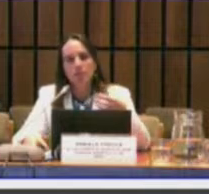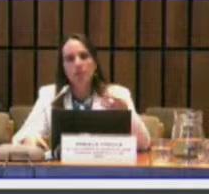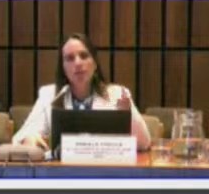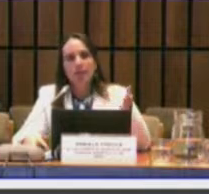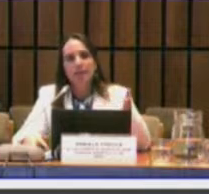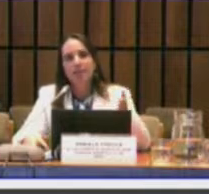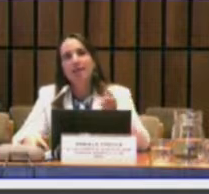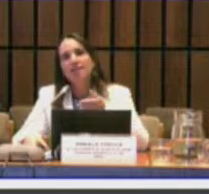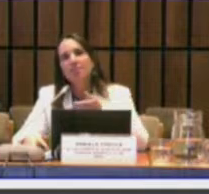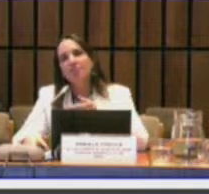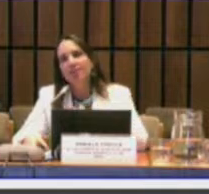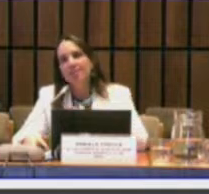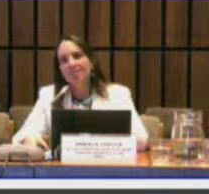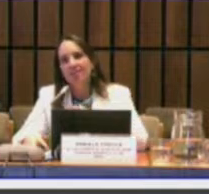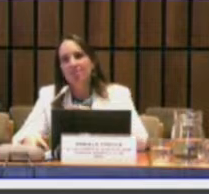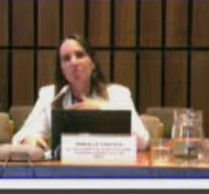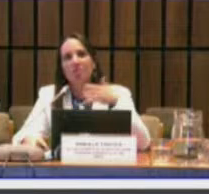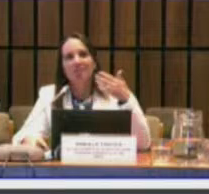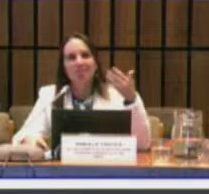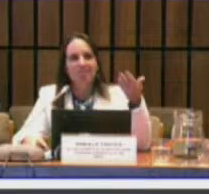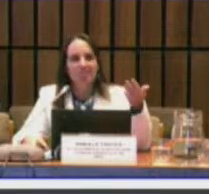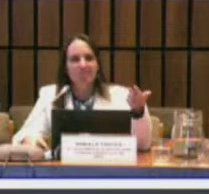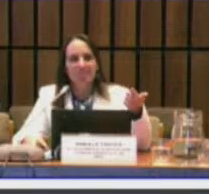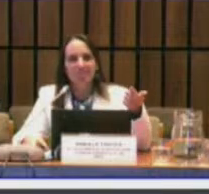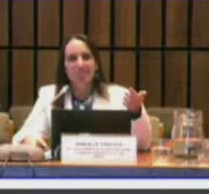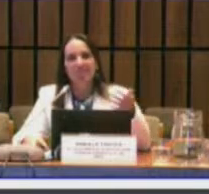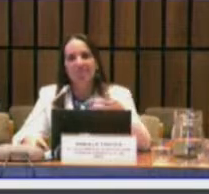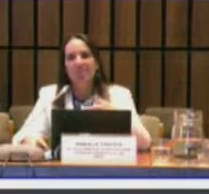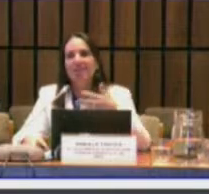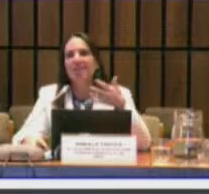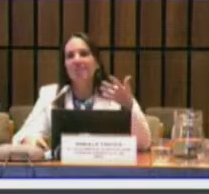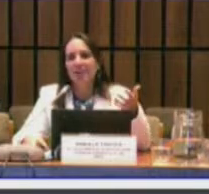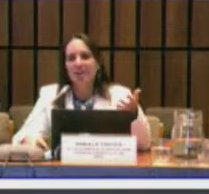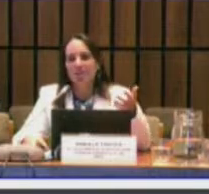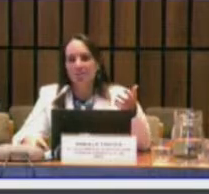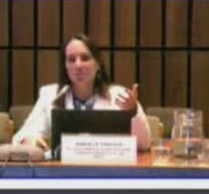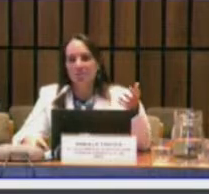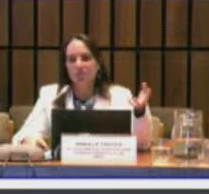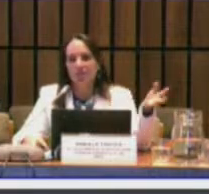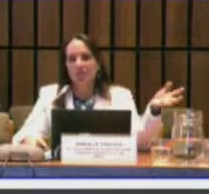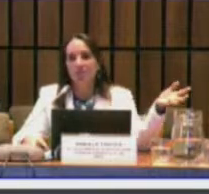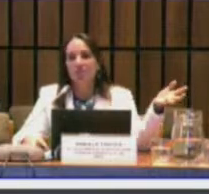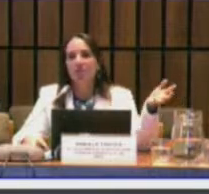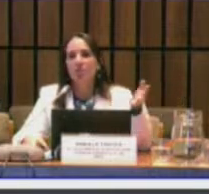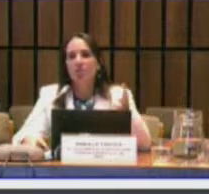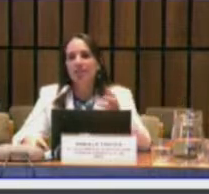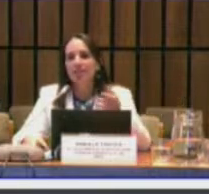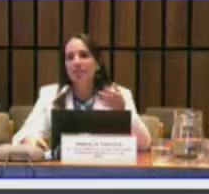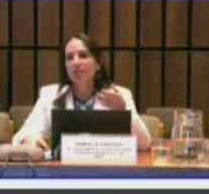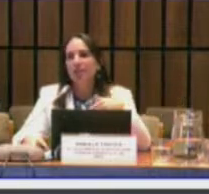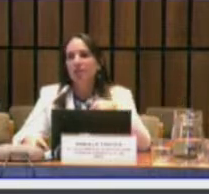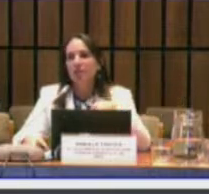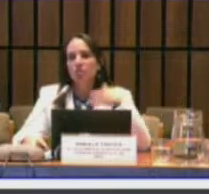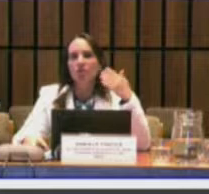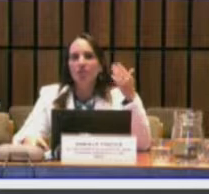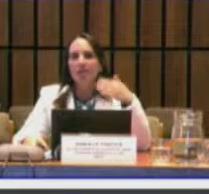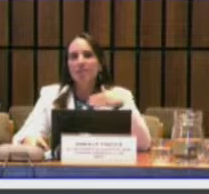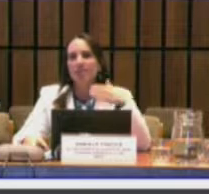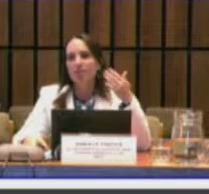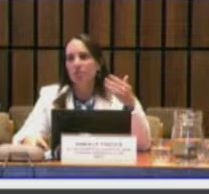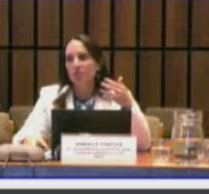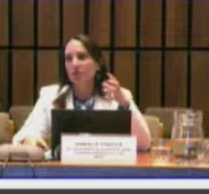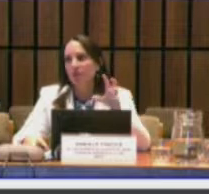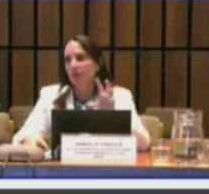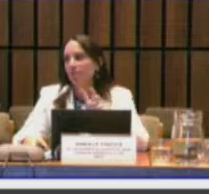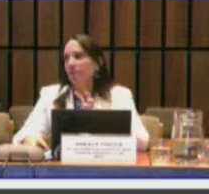of 15-year-old students who are already outside of the system. So they are not reflected in these